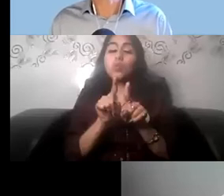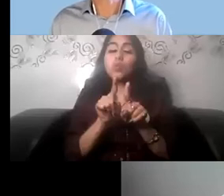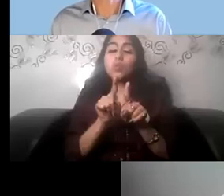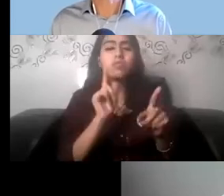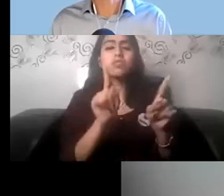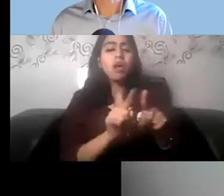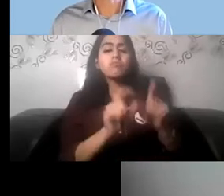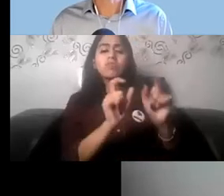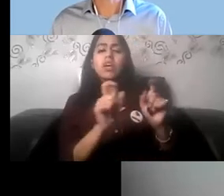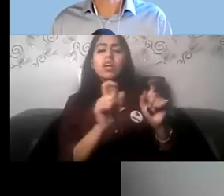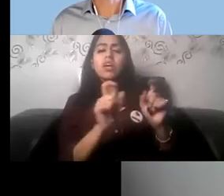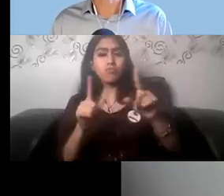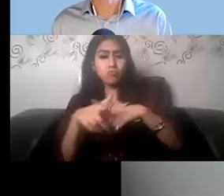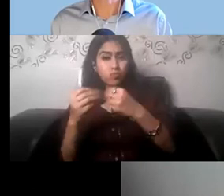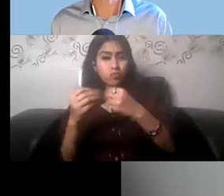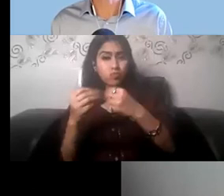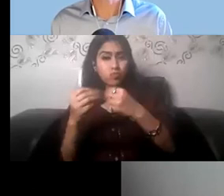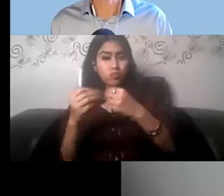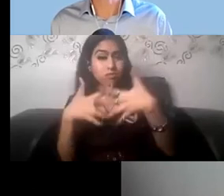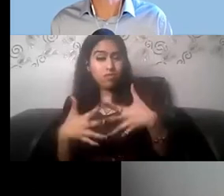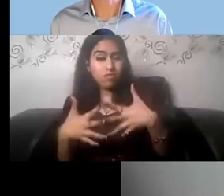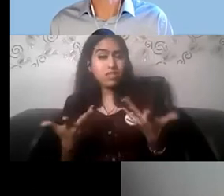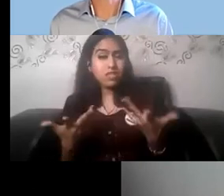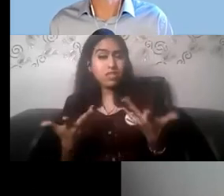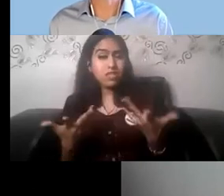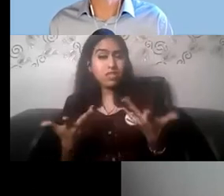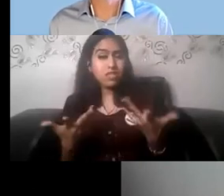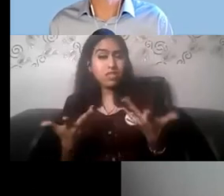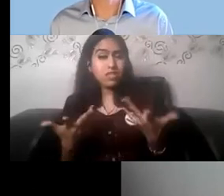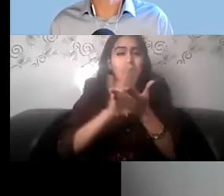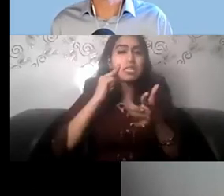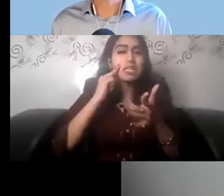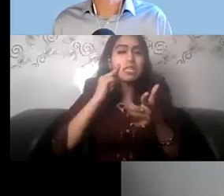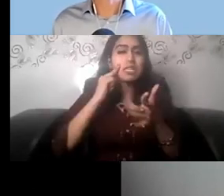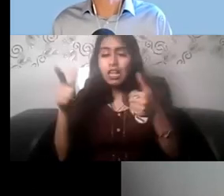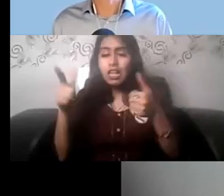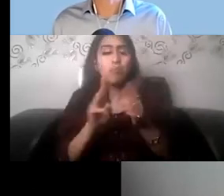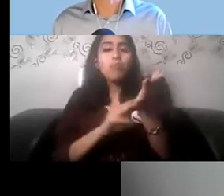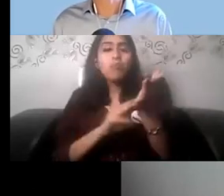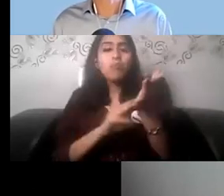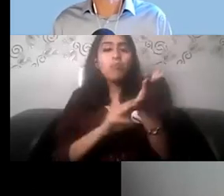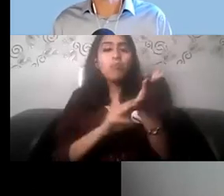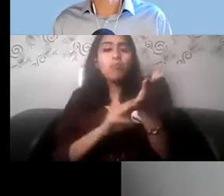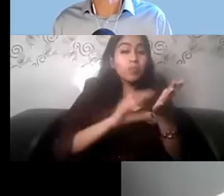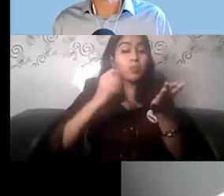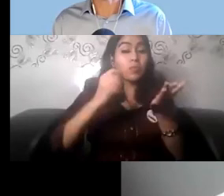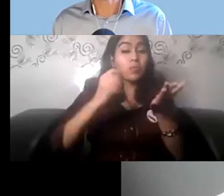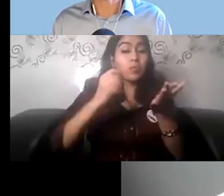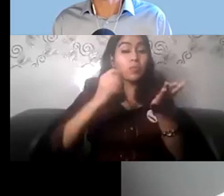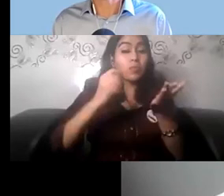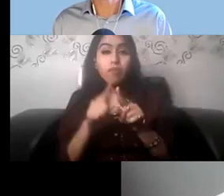particular requirements under the law and also under kind of the ethical, the moral standpoint. Absolutely, people should